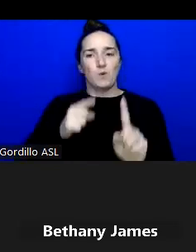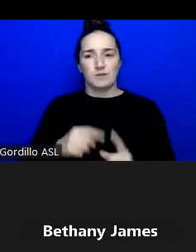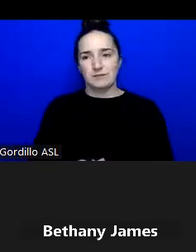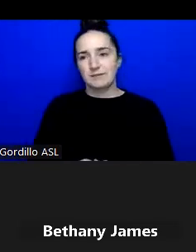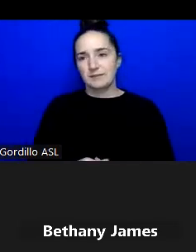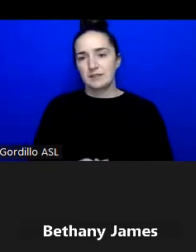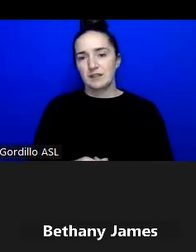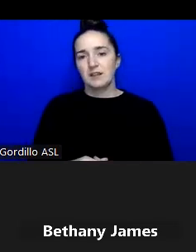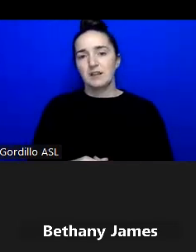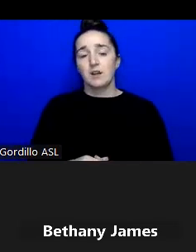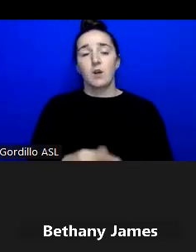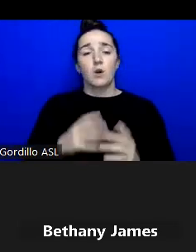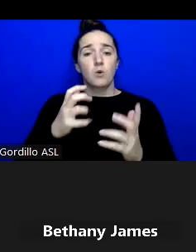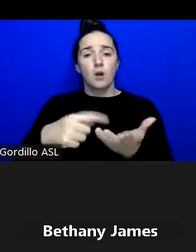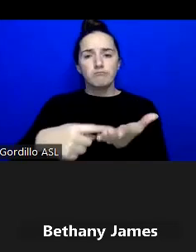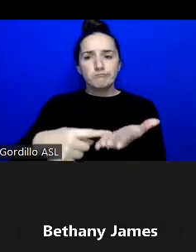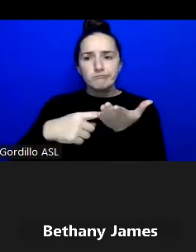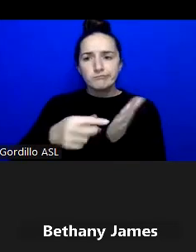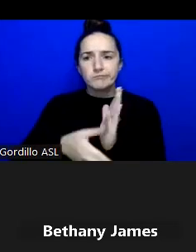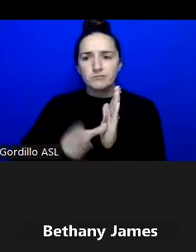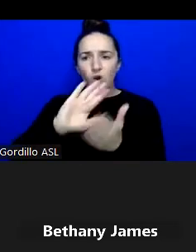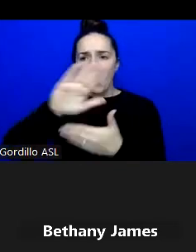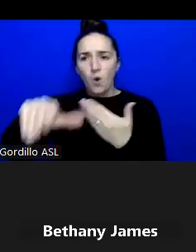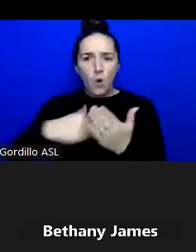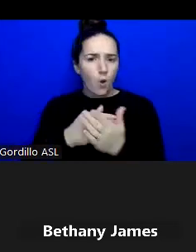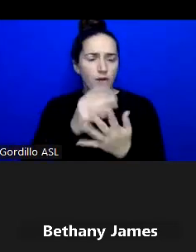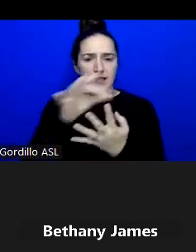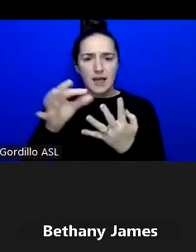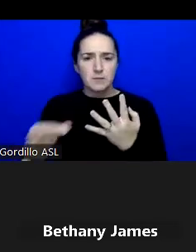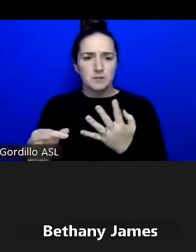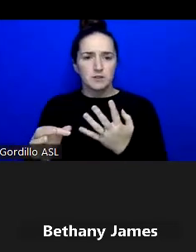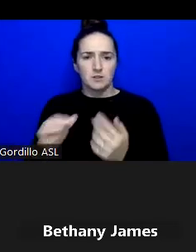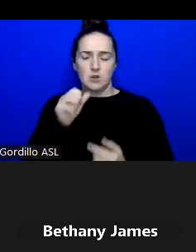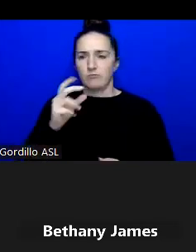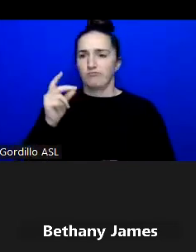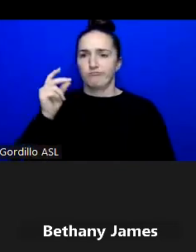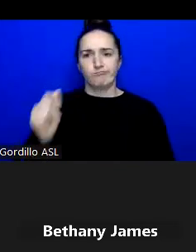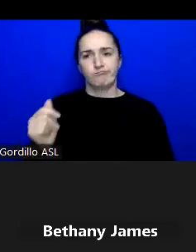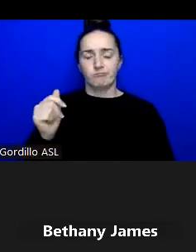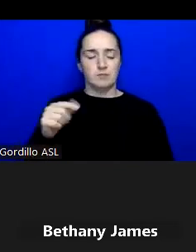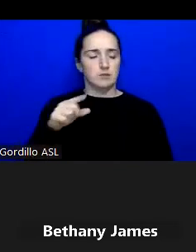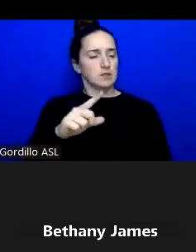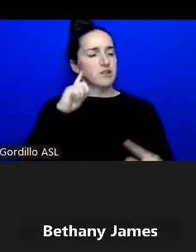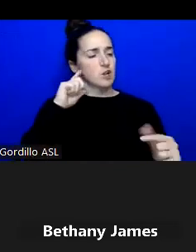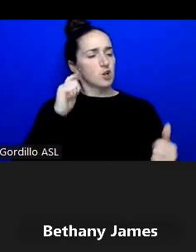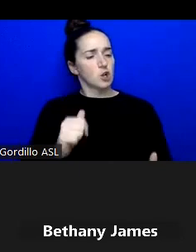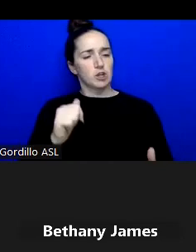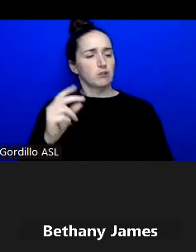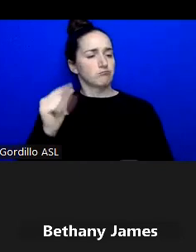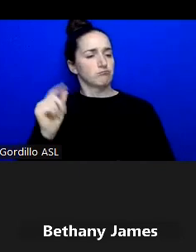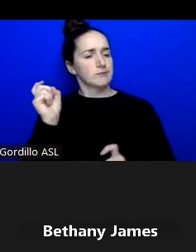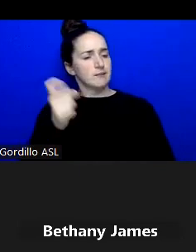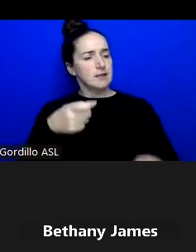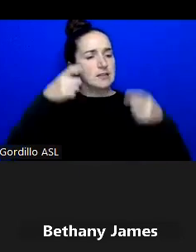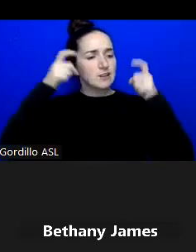are reviewing all the options. We're not just making an assumption that this person has hearing loss, so automatically, we want to give them hearing aids, because that's